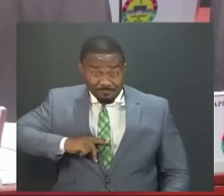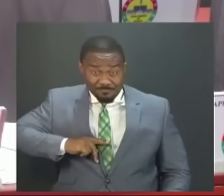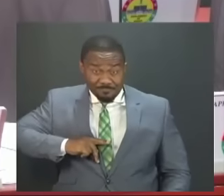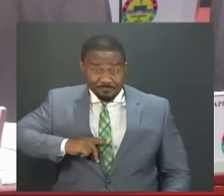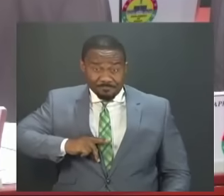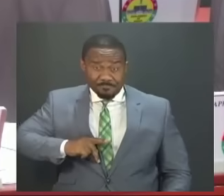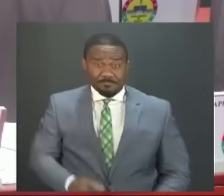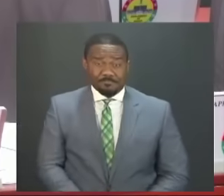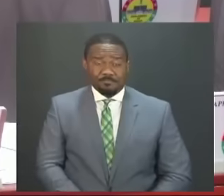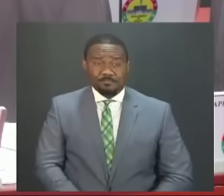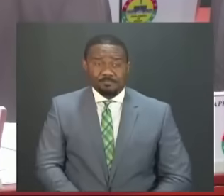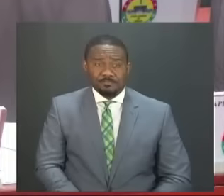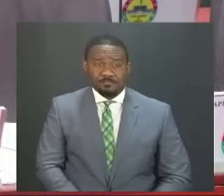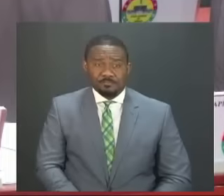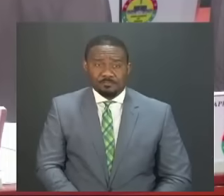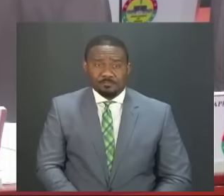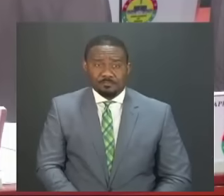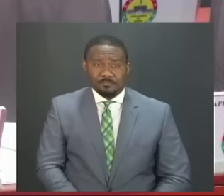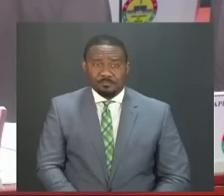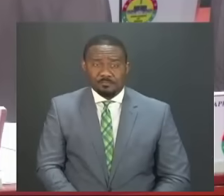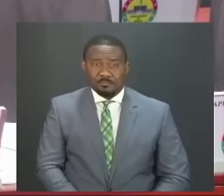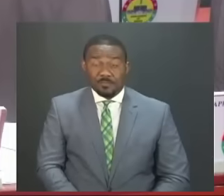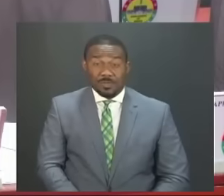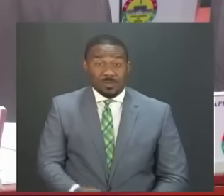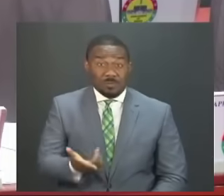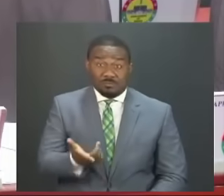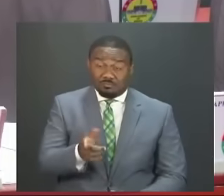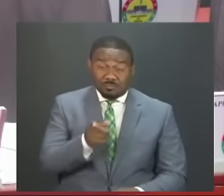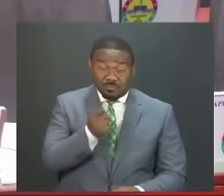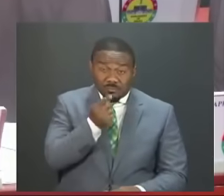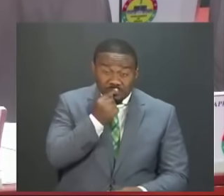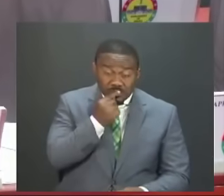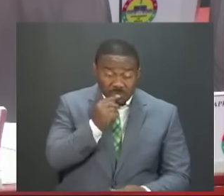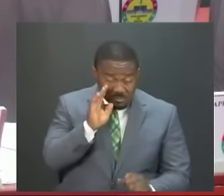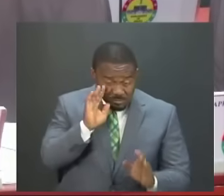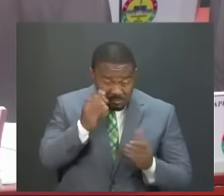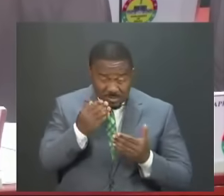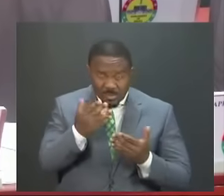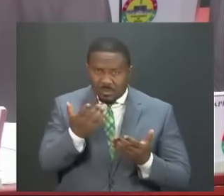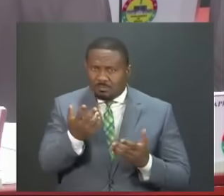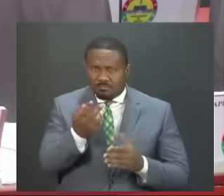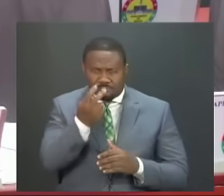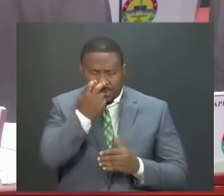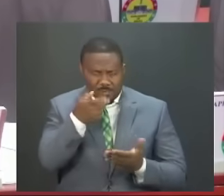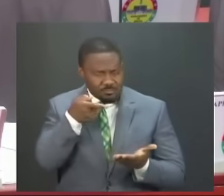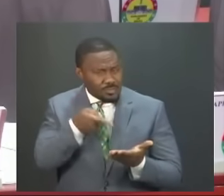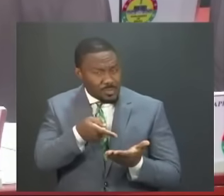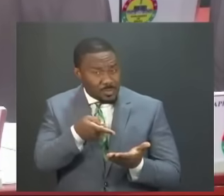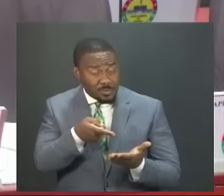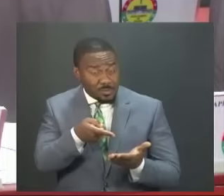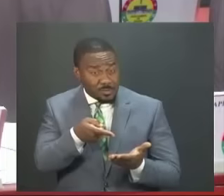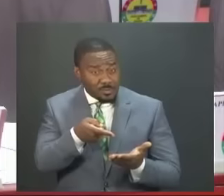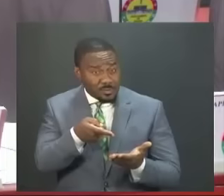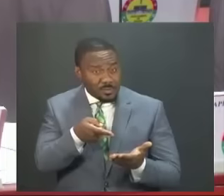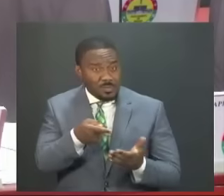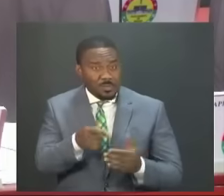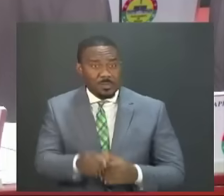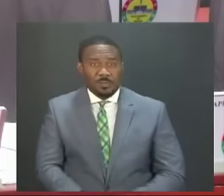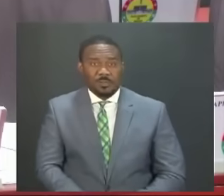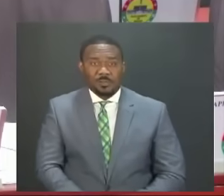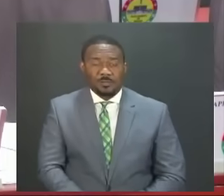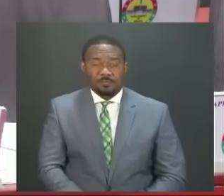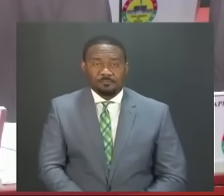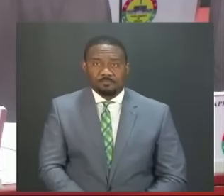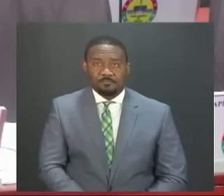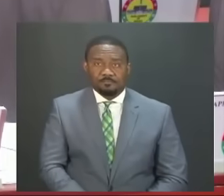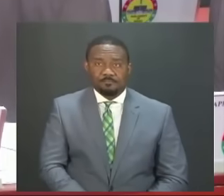Parliament would want to shut its eyes on this. Mr. Speaker, in any event, the man